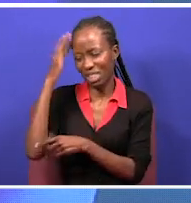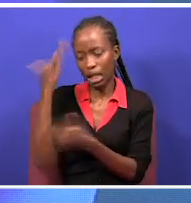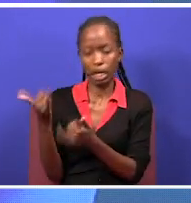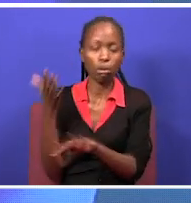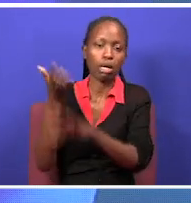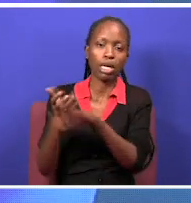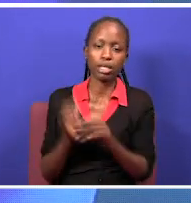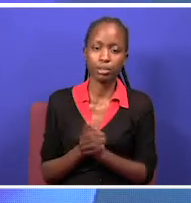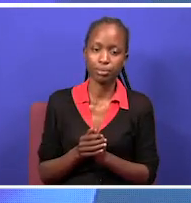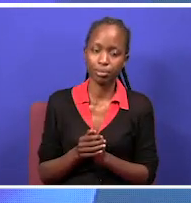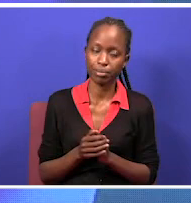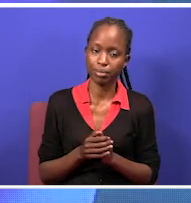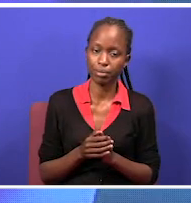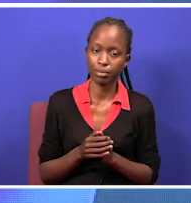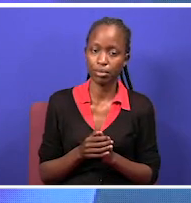problem.